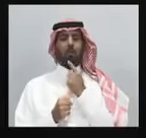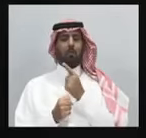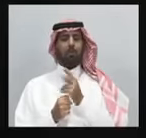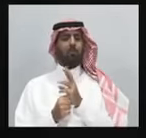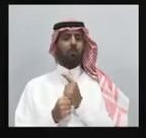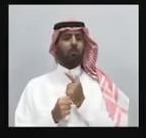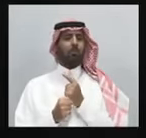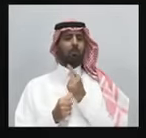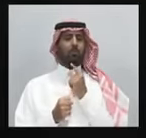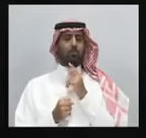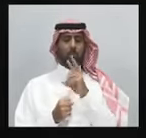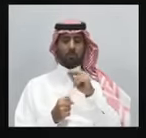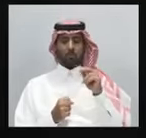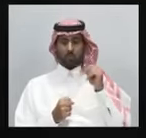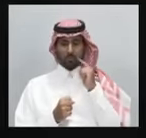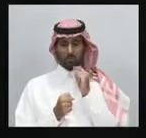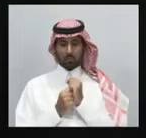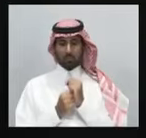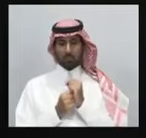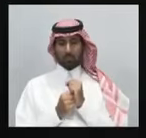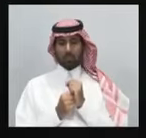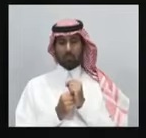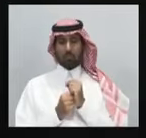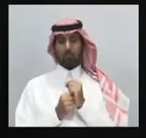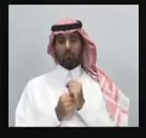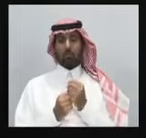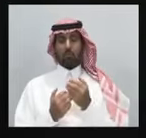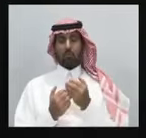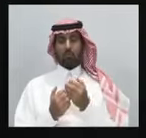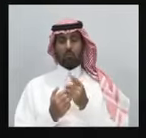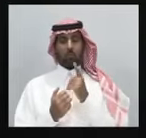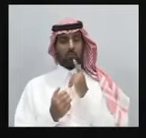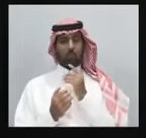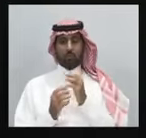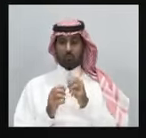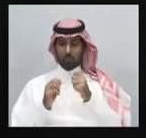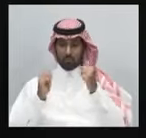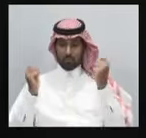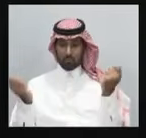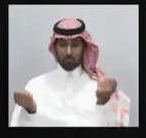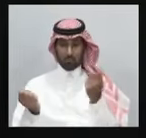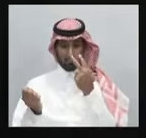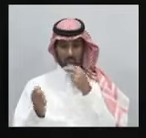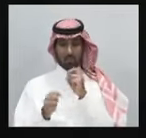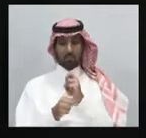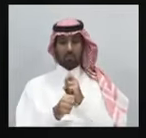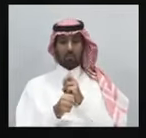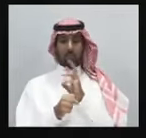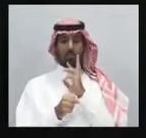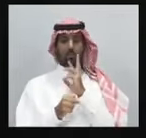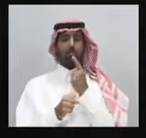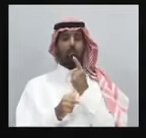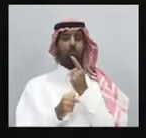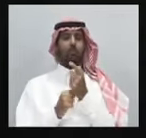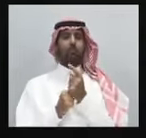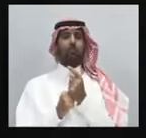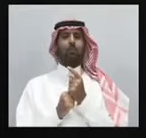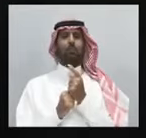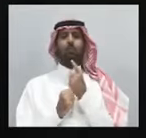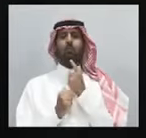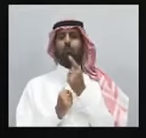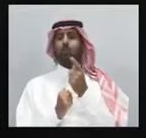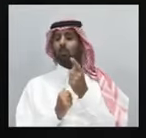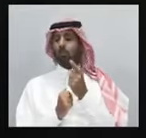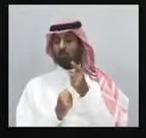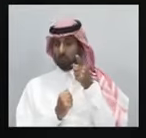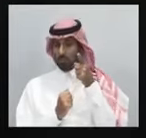position which I heard about in this journal or in that newspaper. Then, as requested,